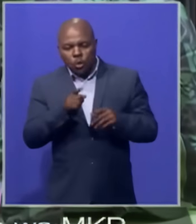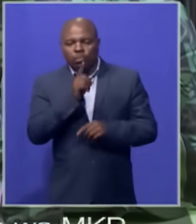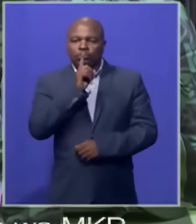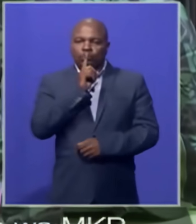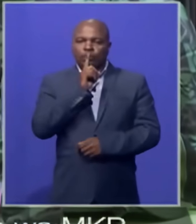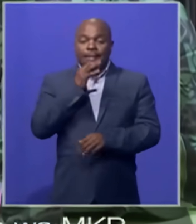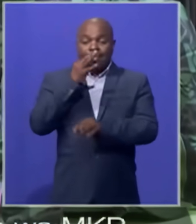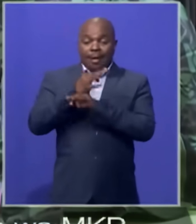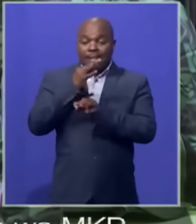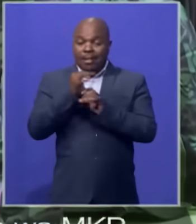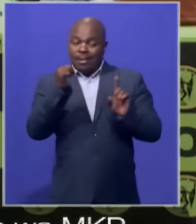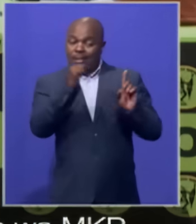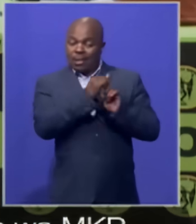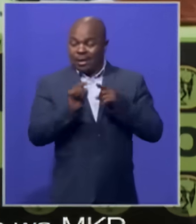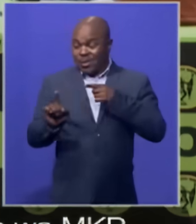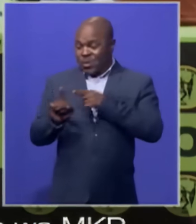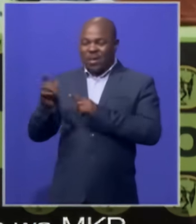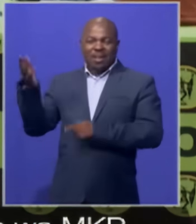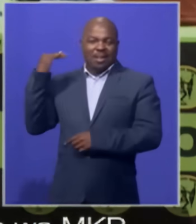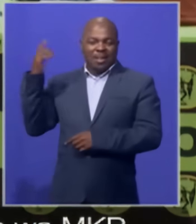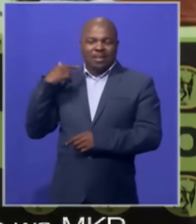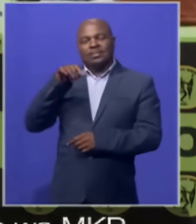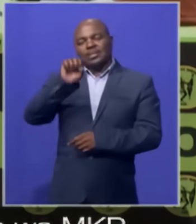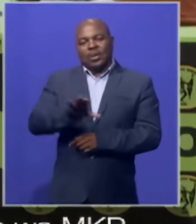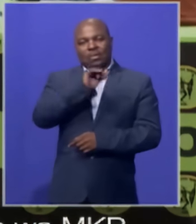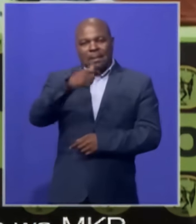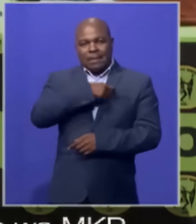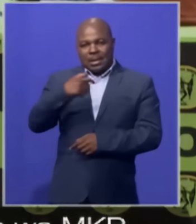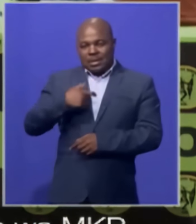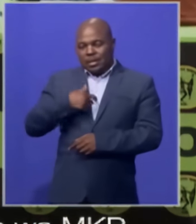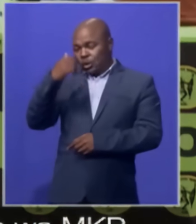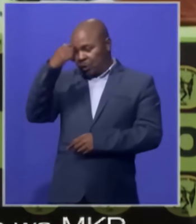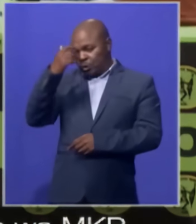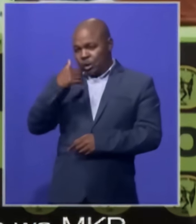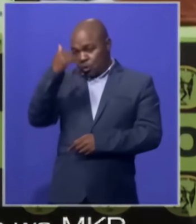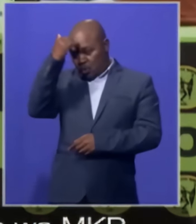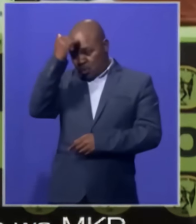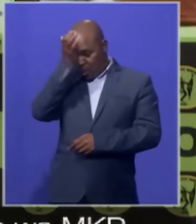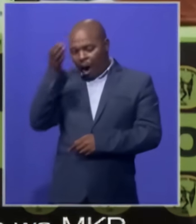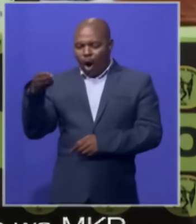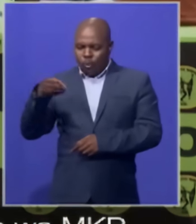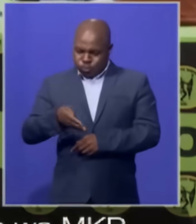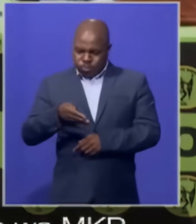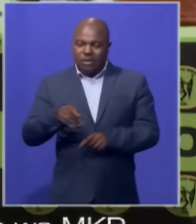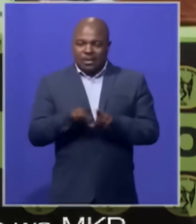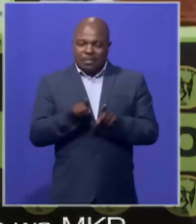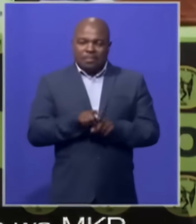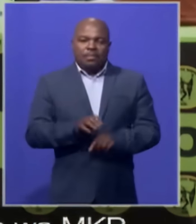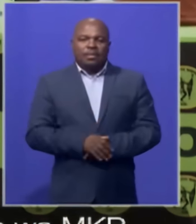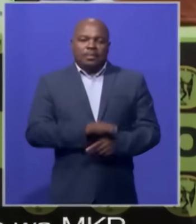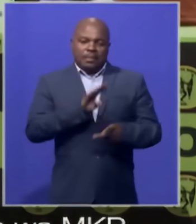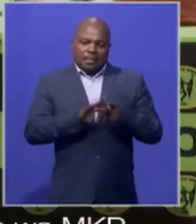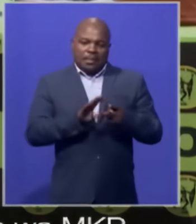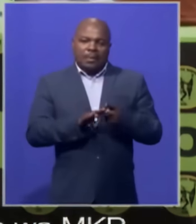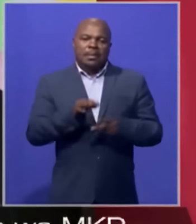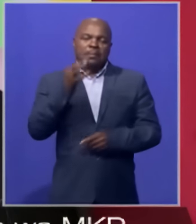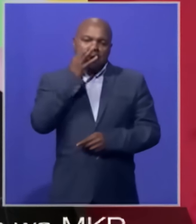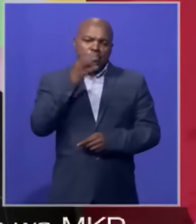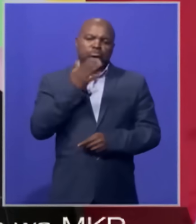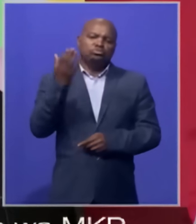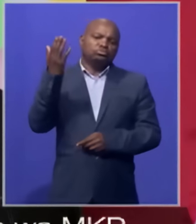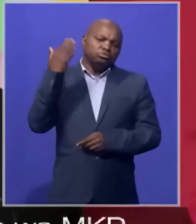tatagwe mopresidente wa maloba wa Afrika Borwa Jacob Zuma a bego a le gona go kgwathilwe gape phenyo ya mokgatlo